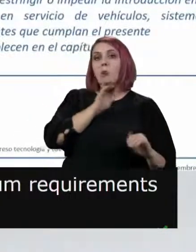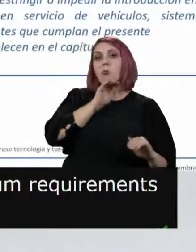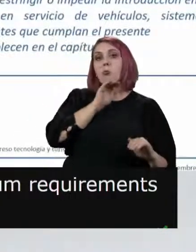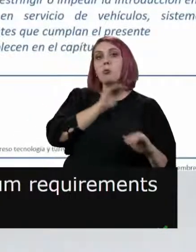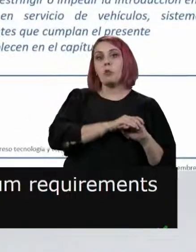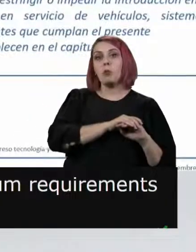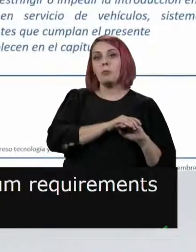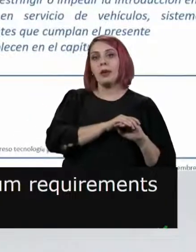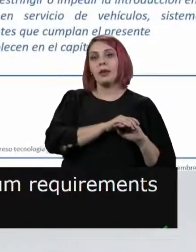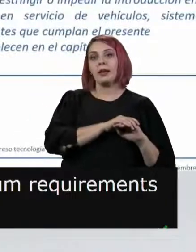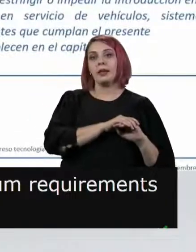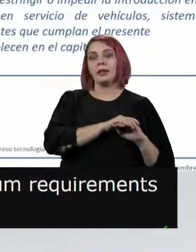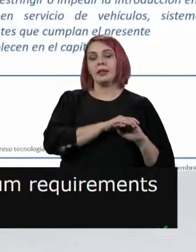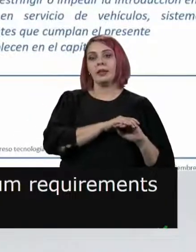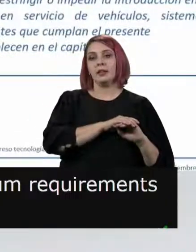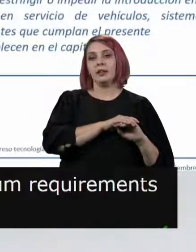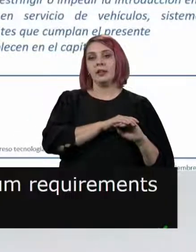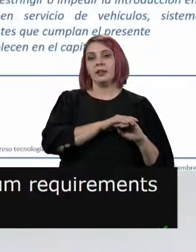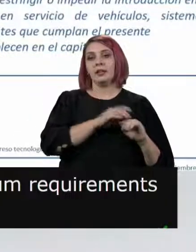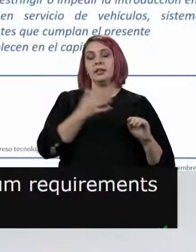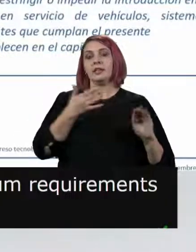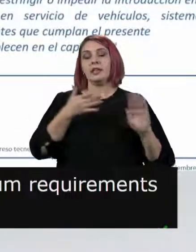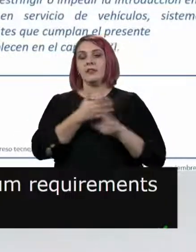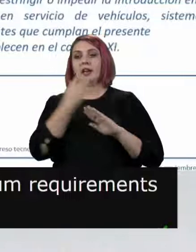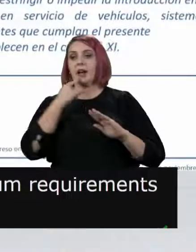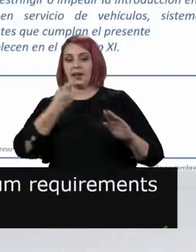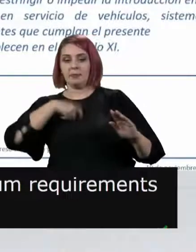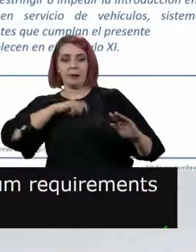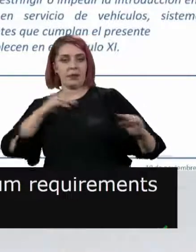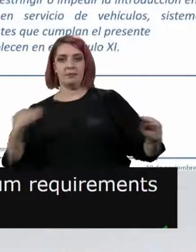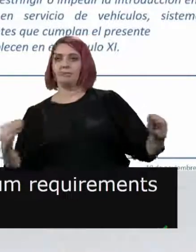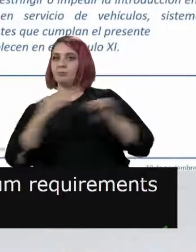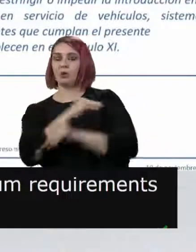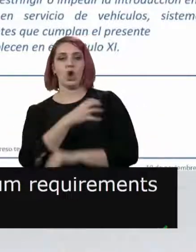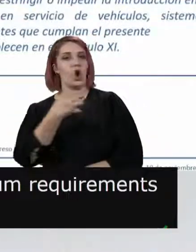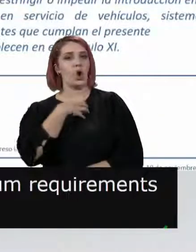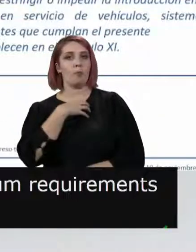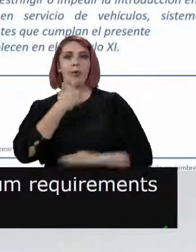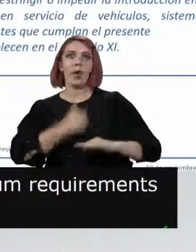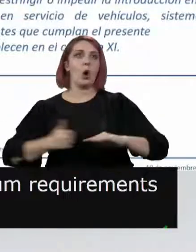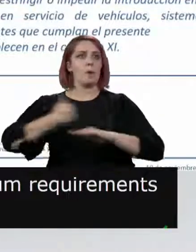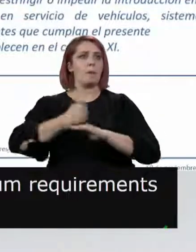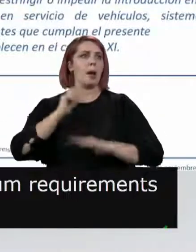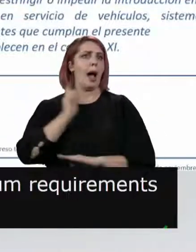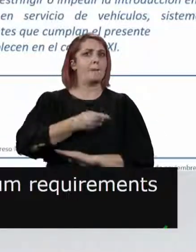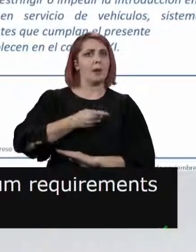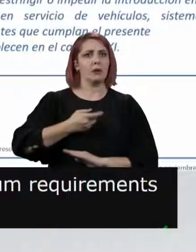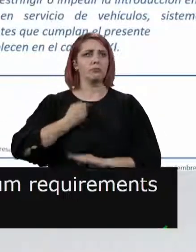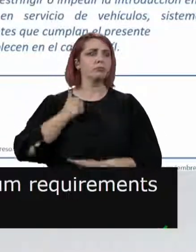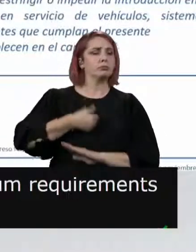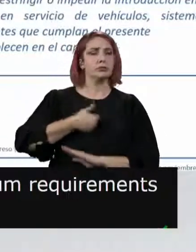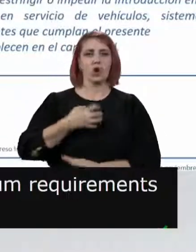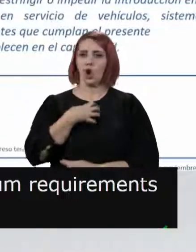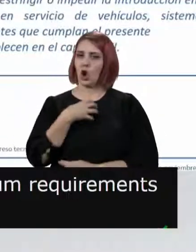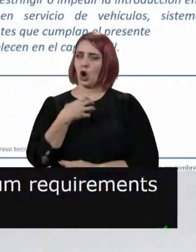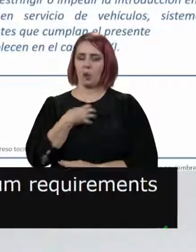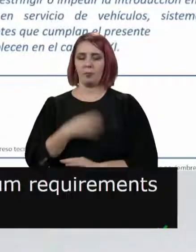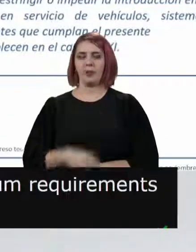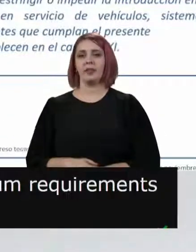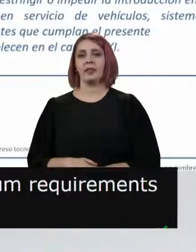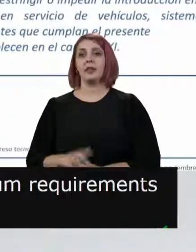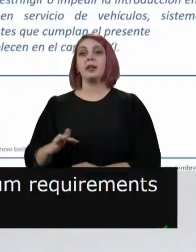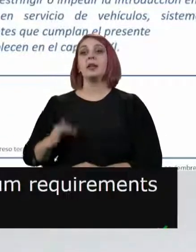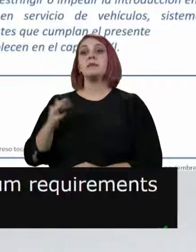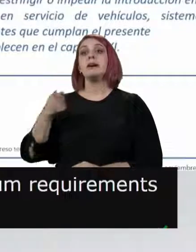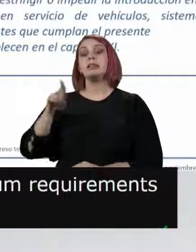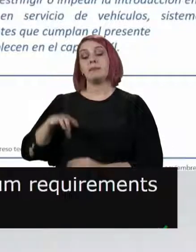imponer o no puede regular unos requisitos superiores. Y por el otro lado, España como Estado miembro ha cedido parte de su